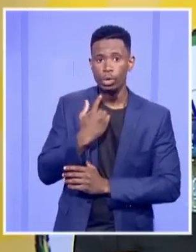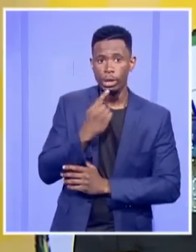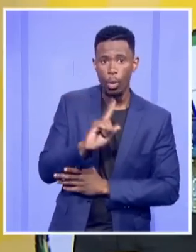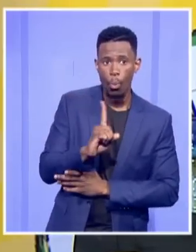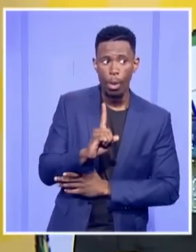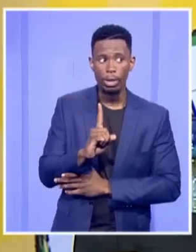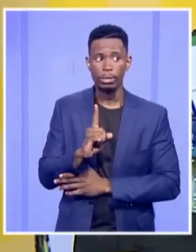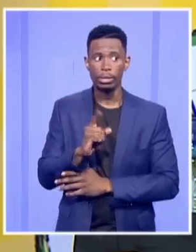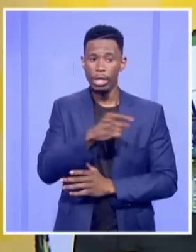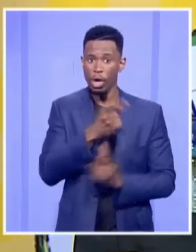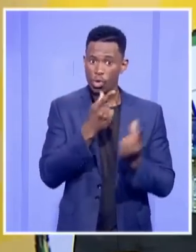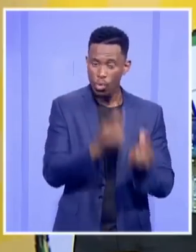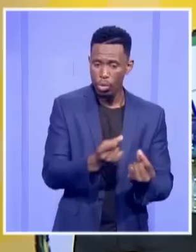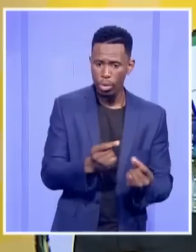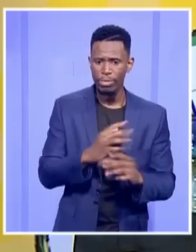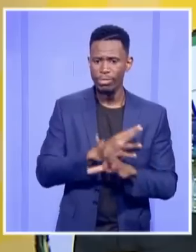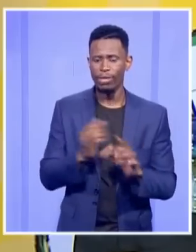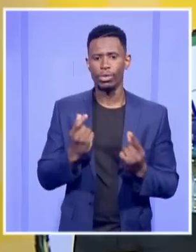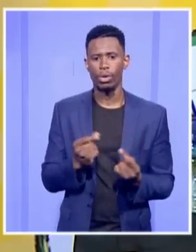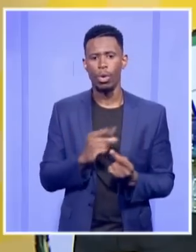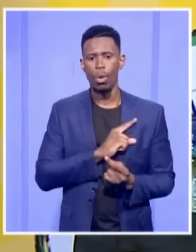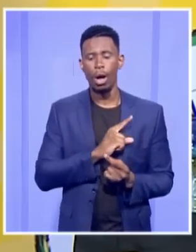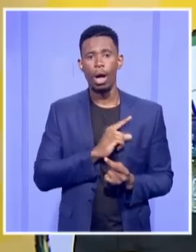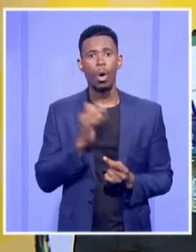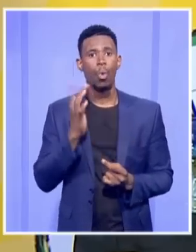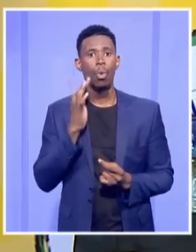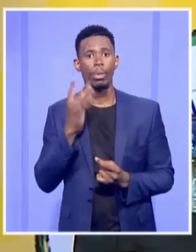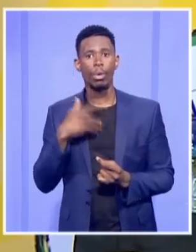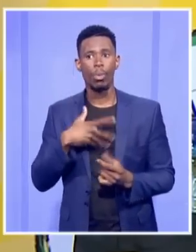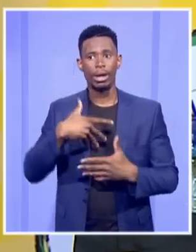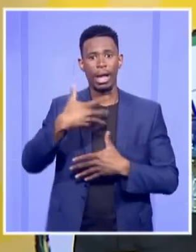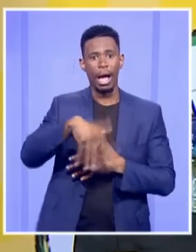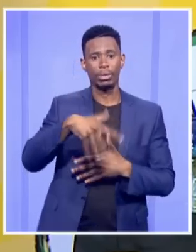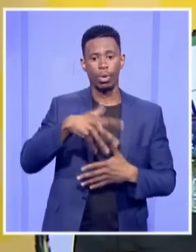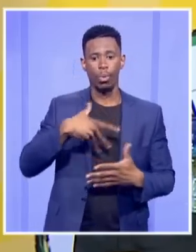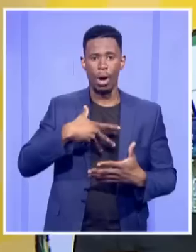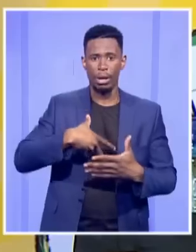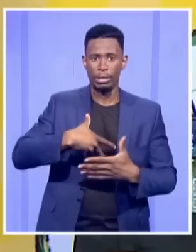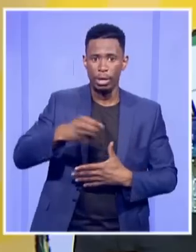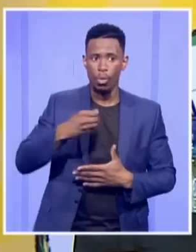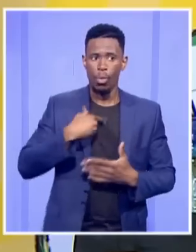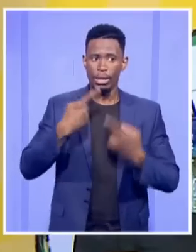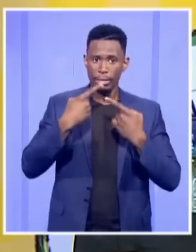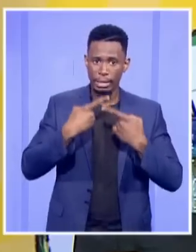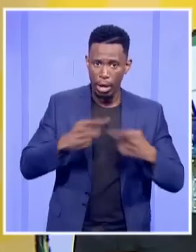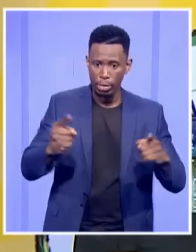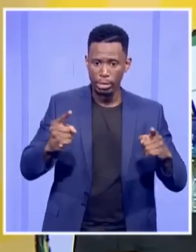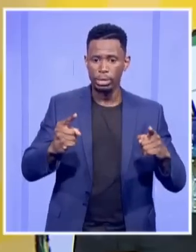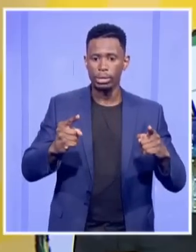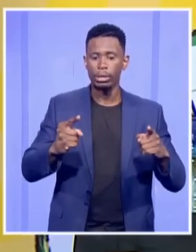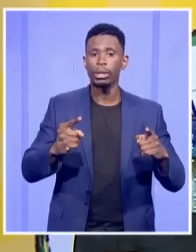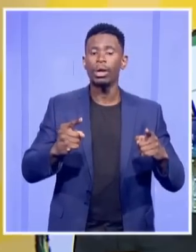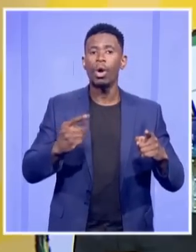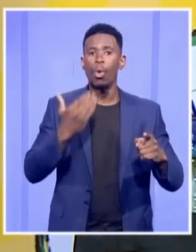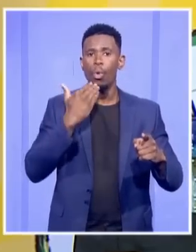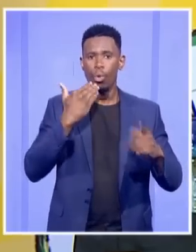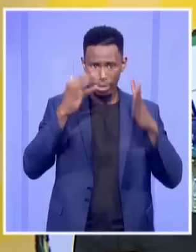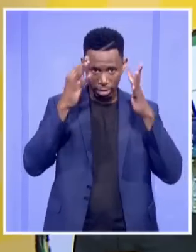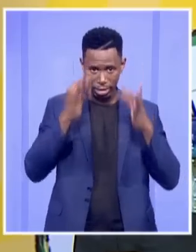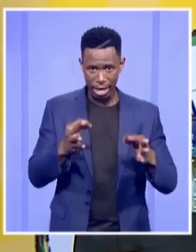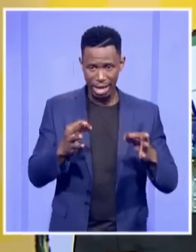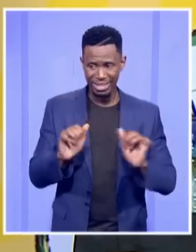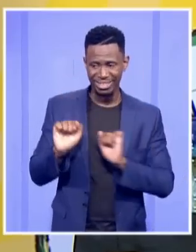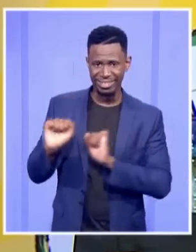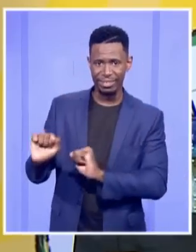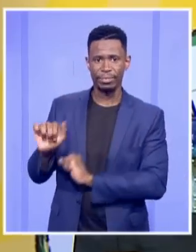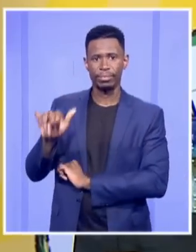time what we went to deposit outside has always been decisions of the ANC, which should be a reflection of the